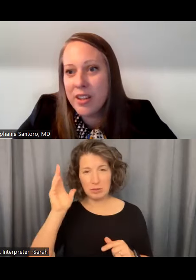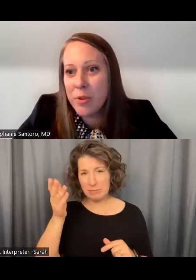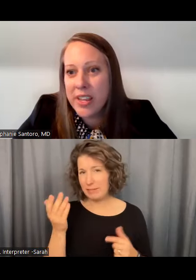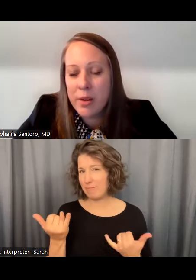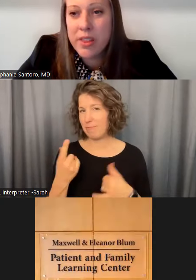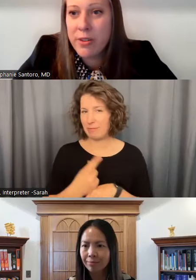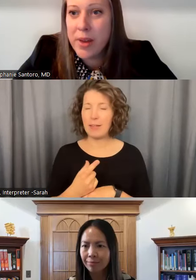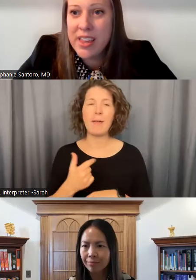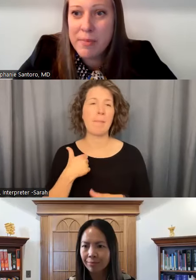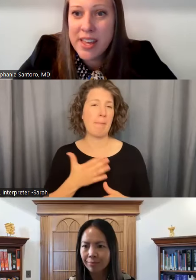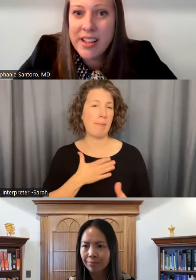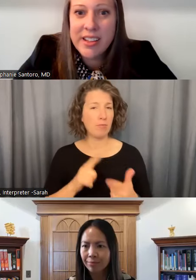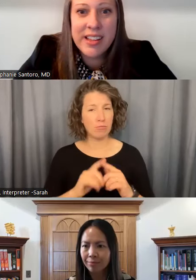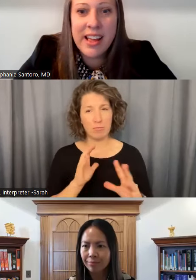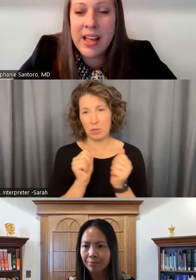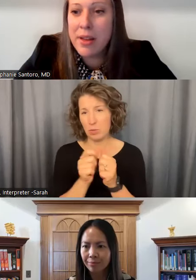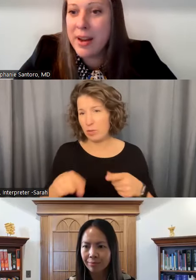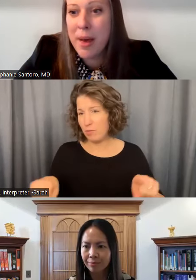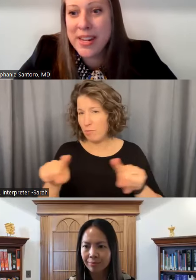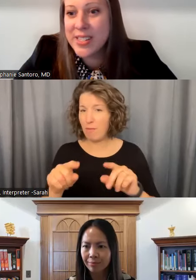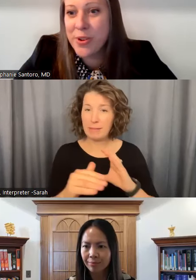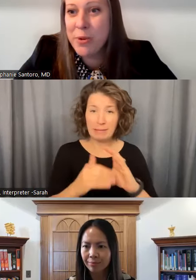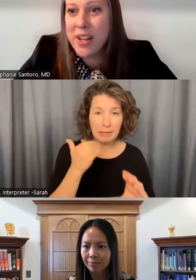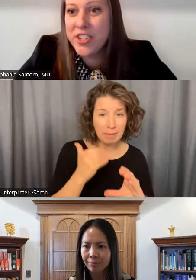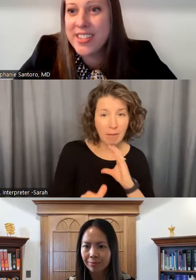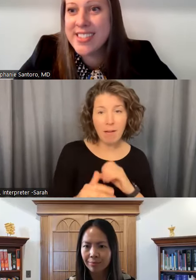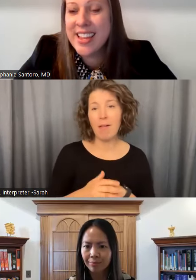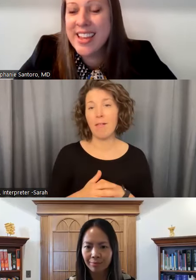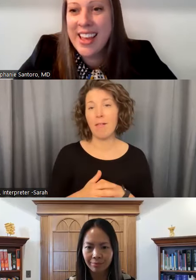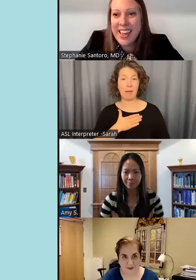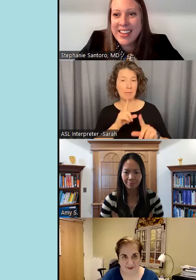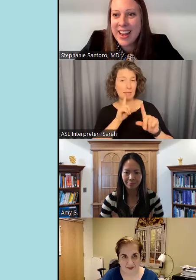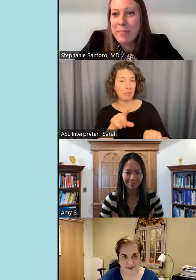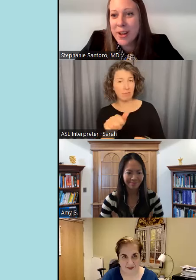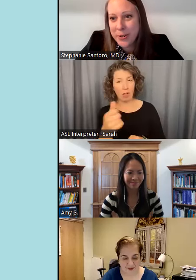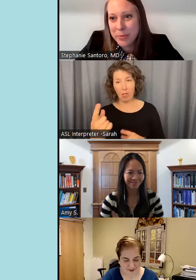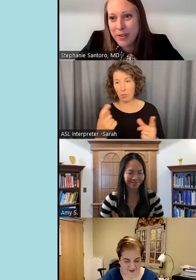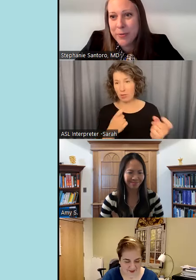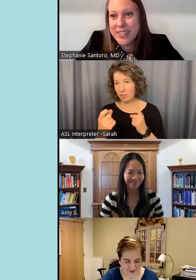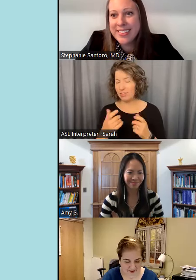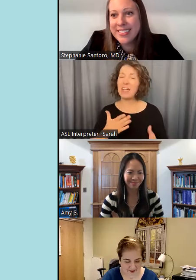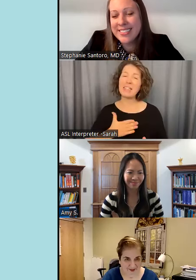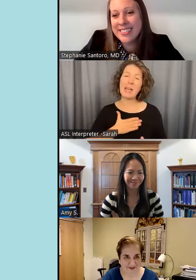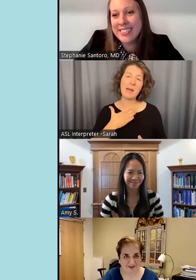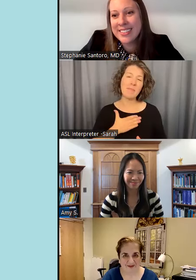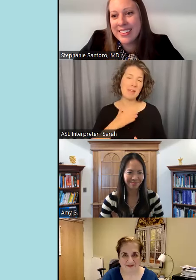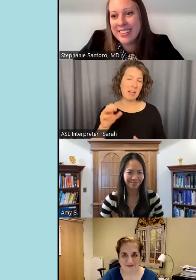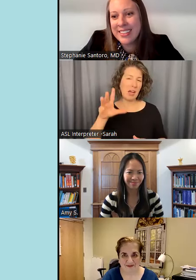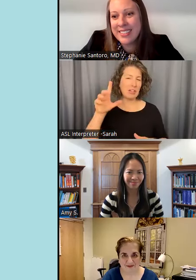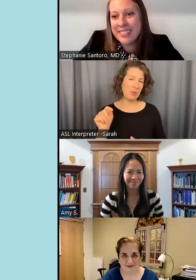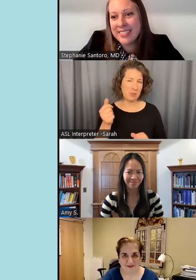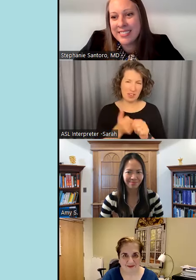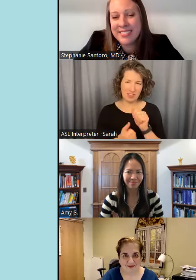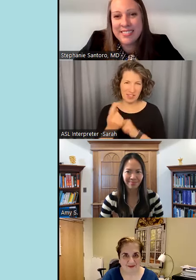to communicate with you by email, and I'm happy to answer any questions. And happy October, everyone.